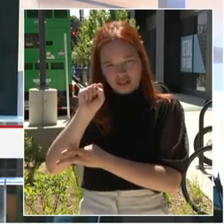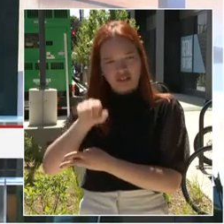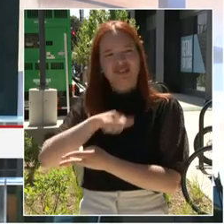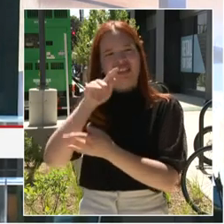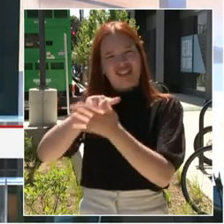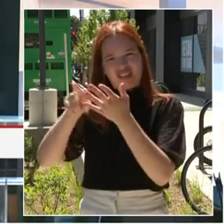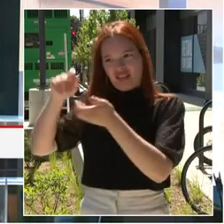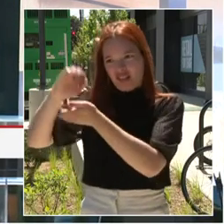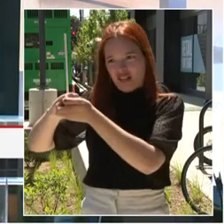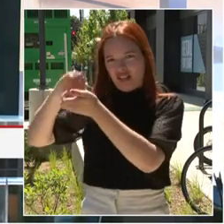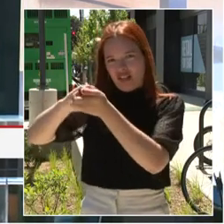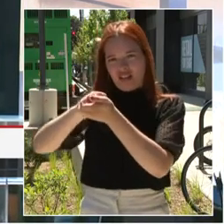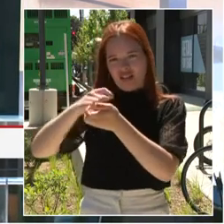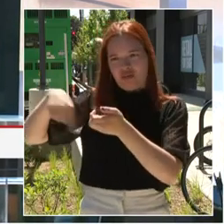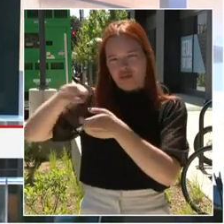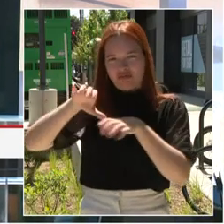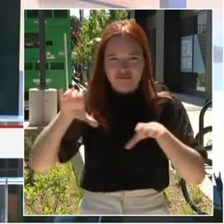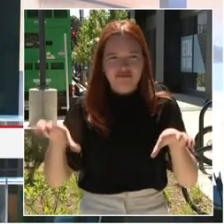role.